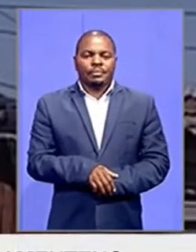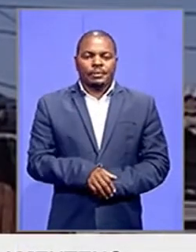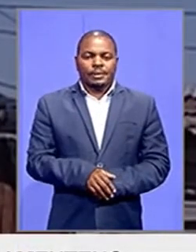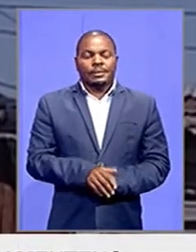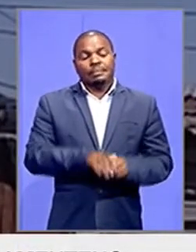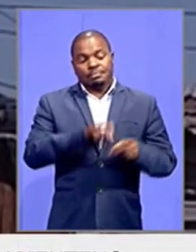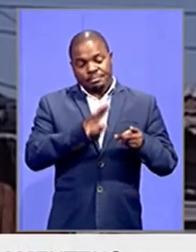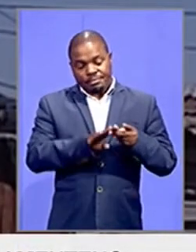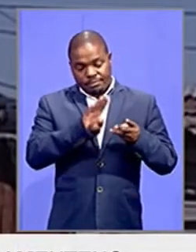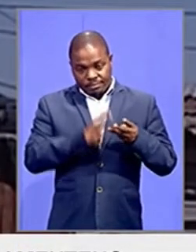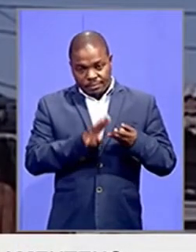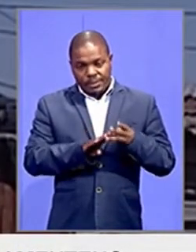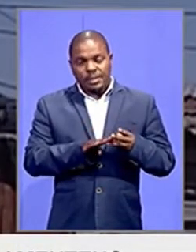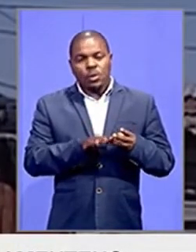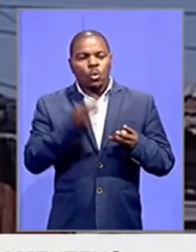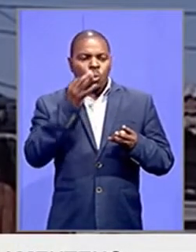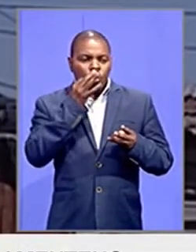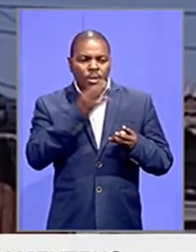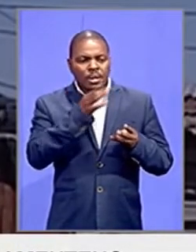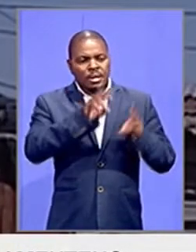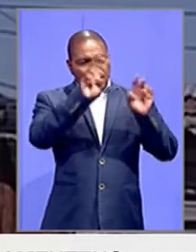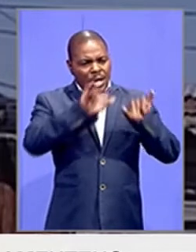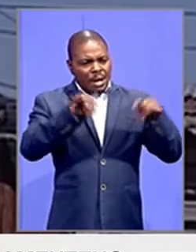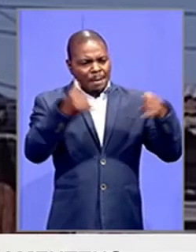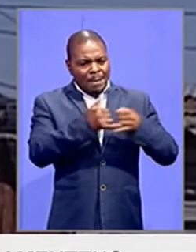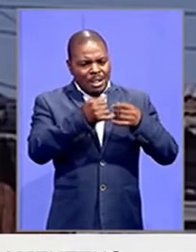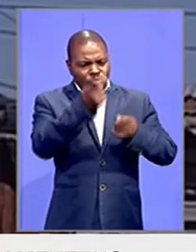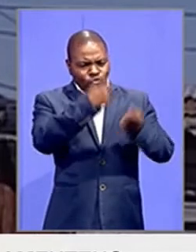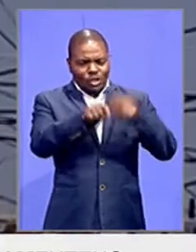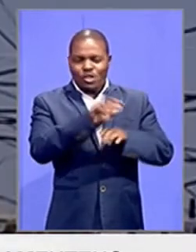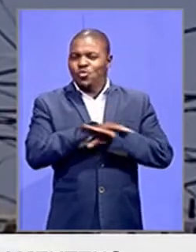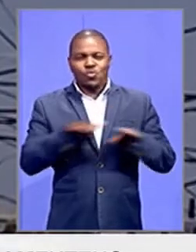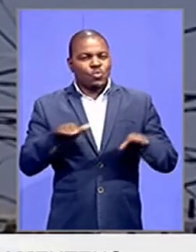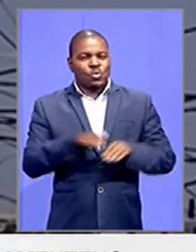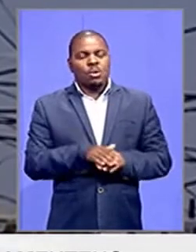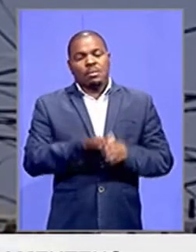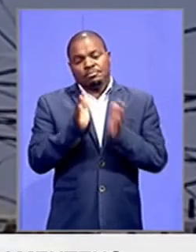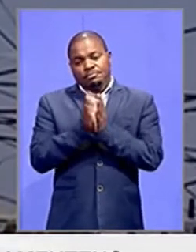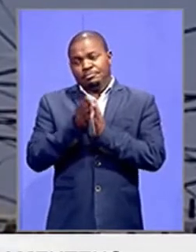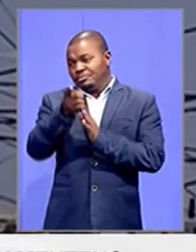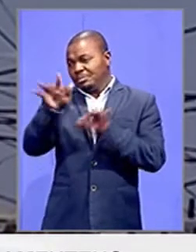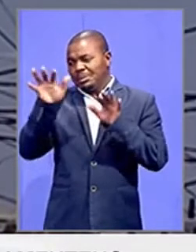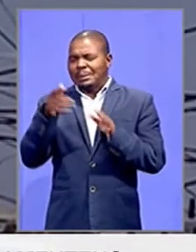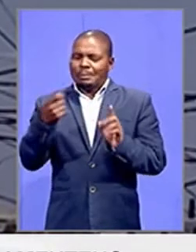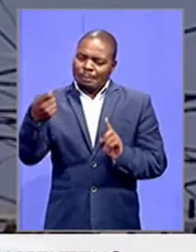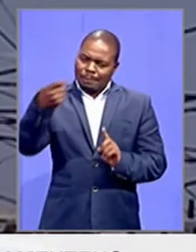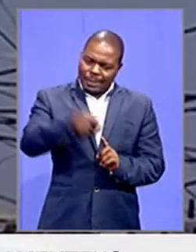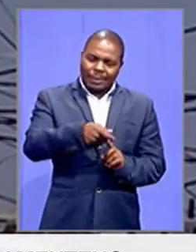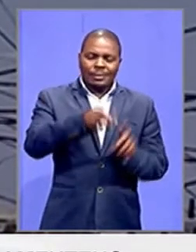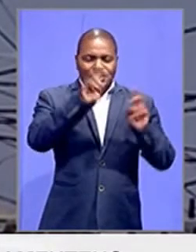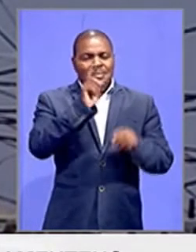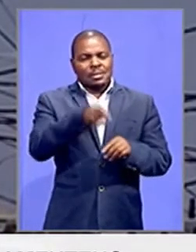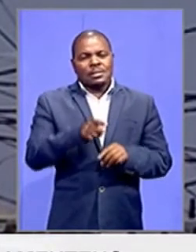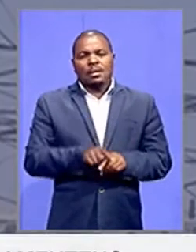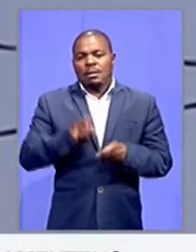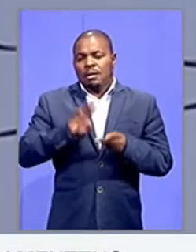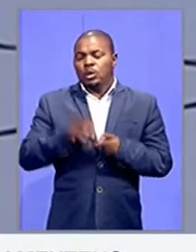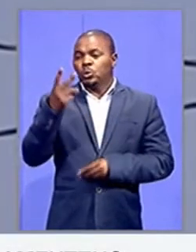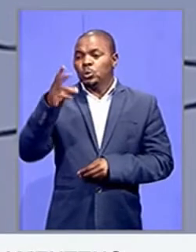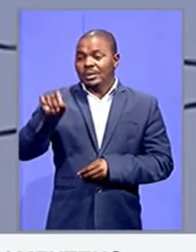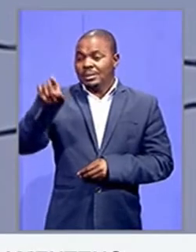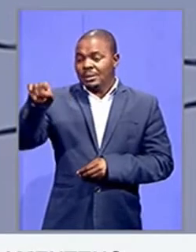ntlha ya gore go na le leano la go rekisa Eskom. O rotloeditse batho go duela motlakase le gore ke bommasepala ba le 20 ba ba